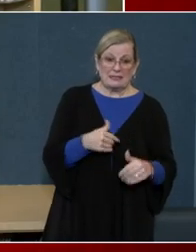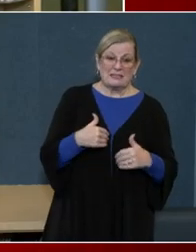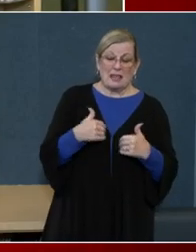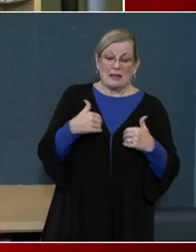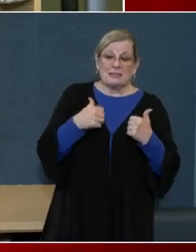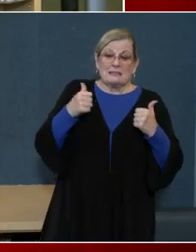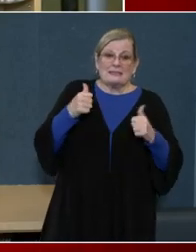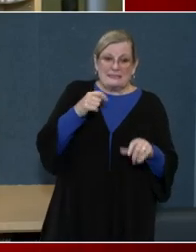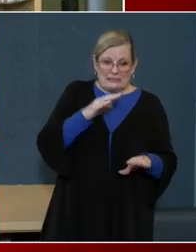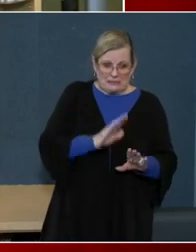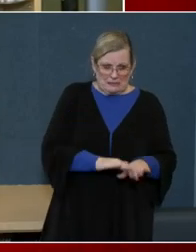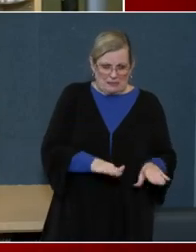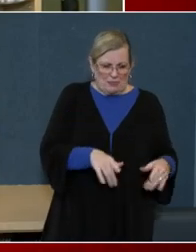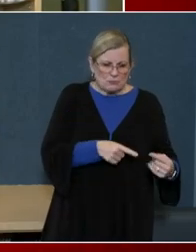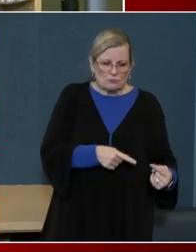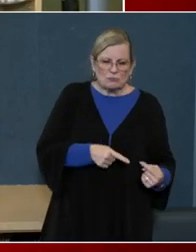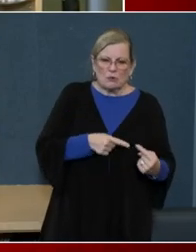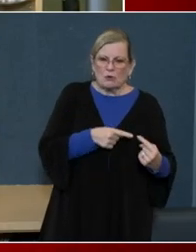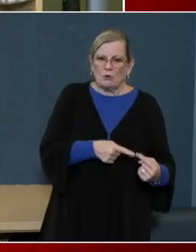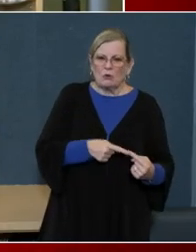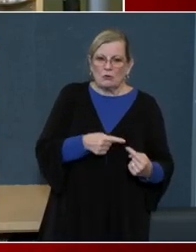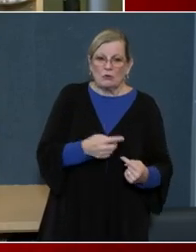them.